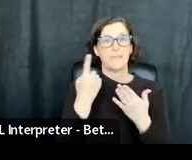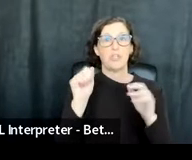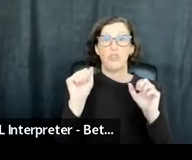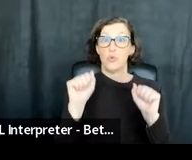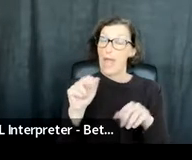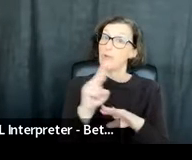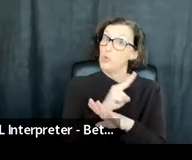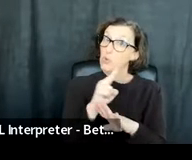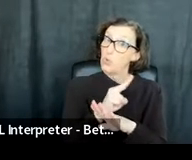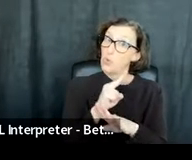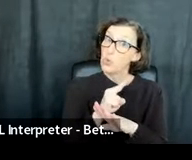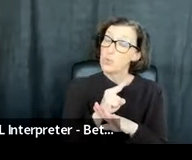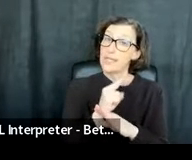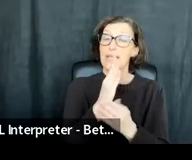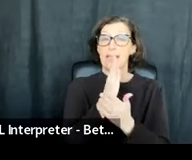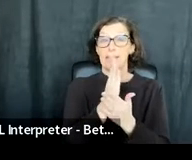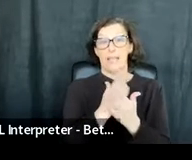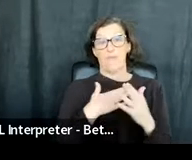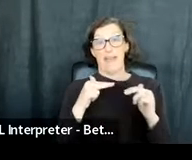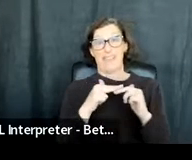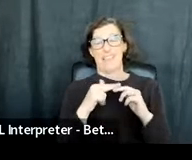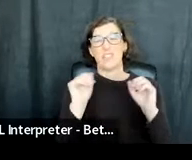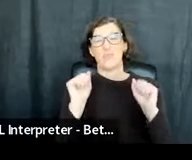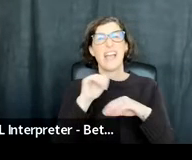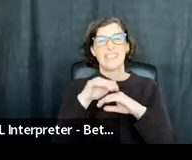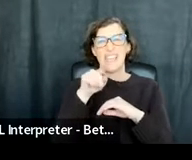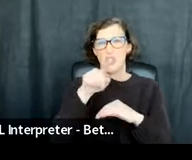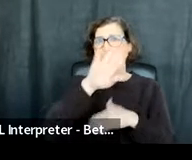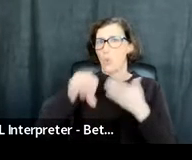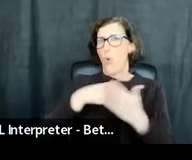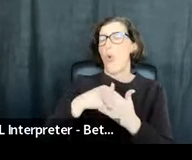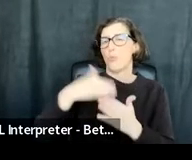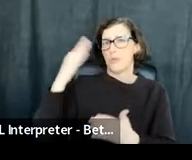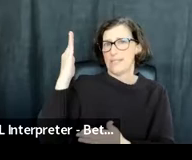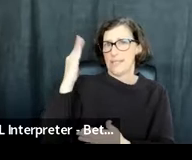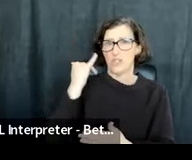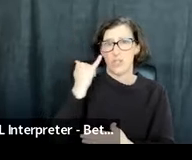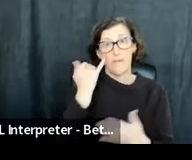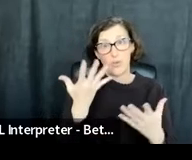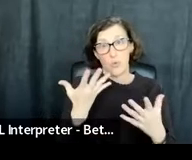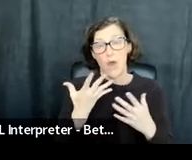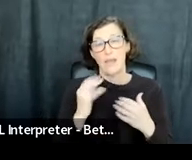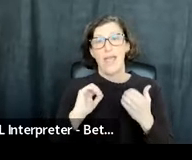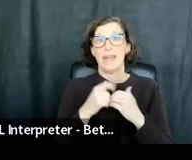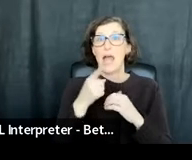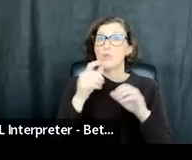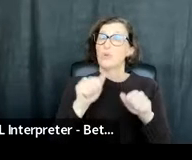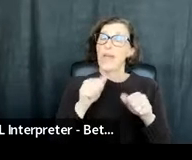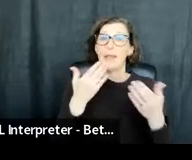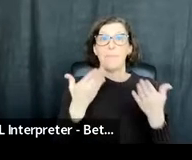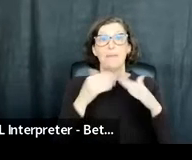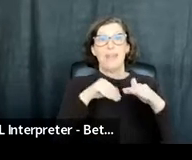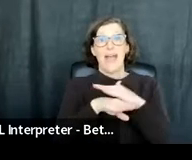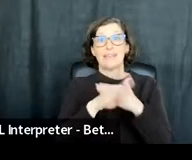of, some of these slides, and we can send you this whole presentation and how you can maybe access some of